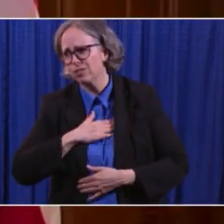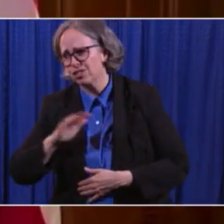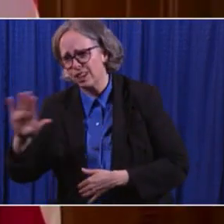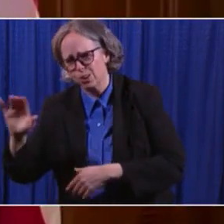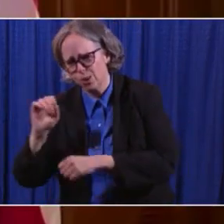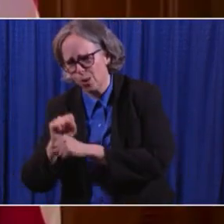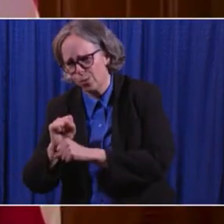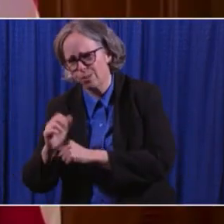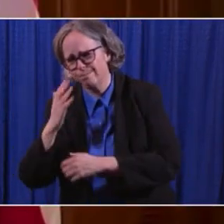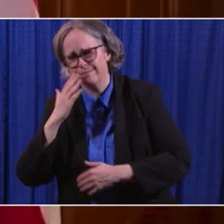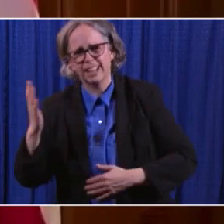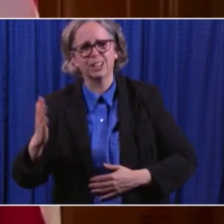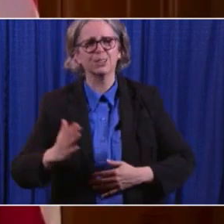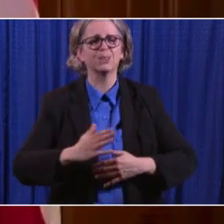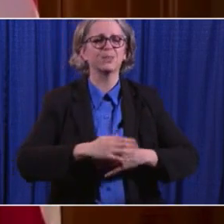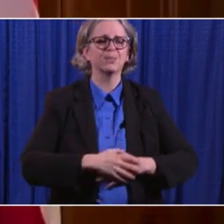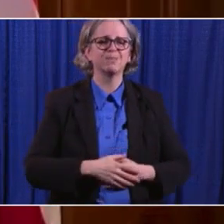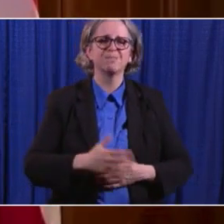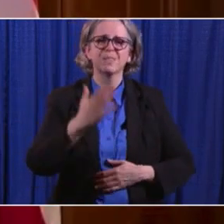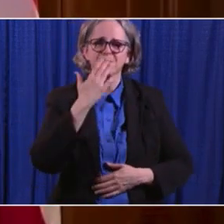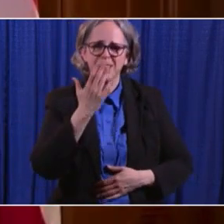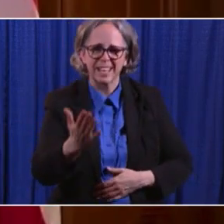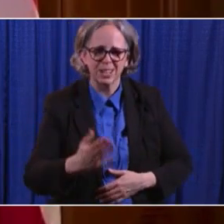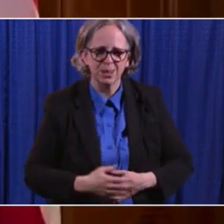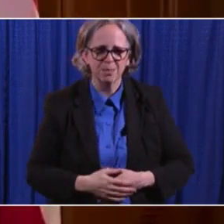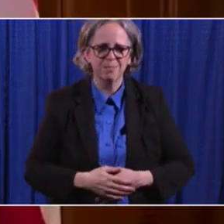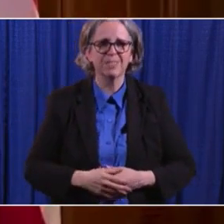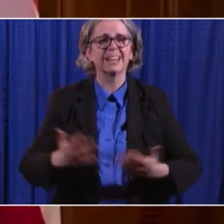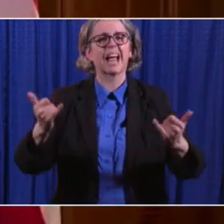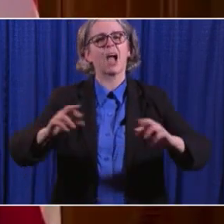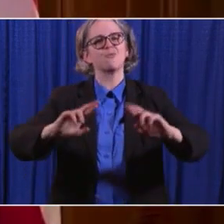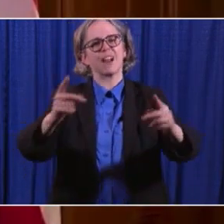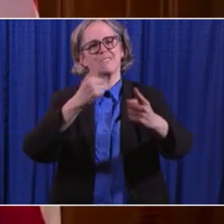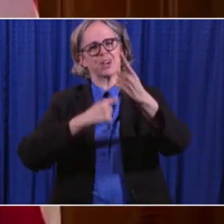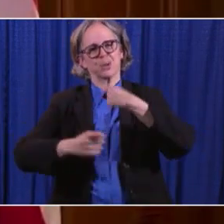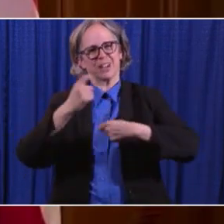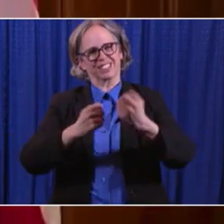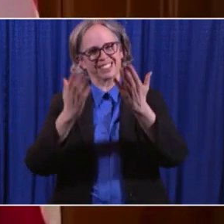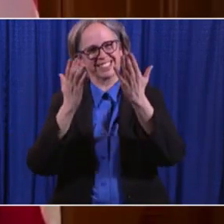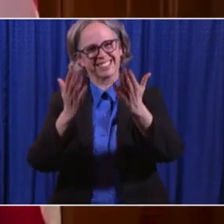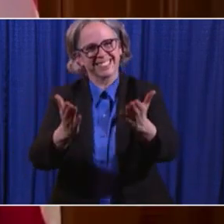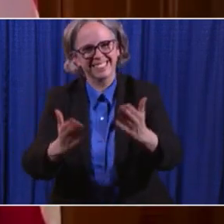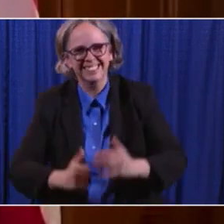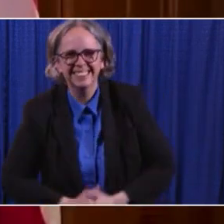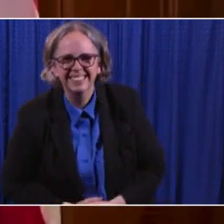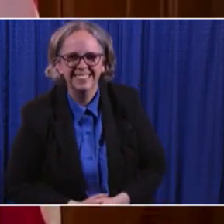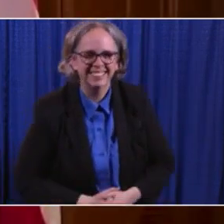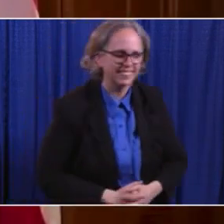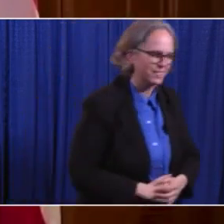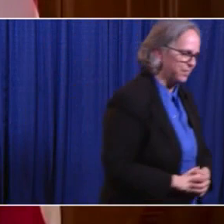today. Thank you. We are ready for questions. Governor, first question today is from